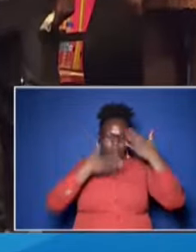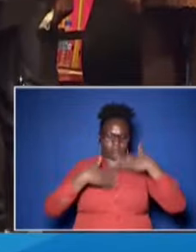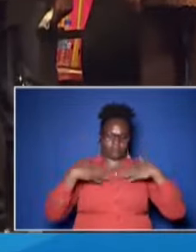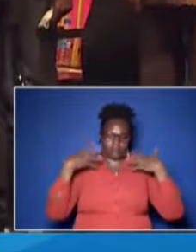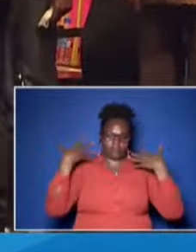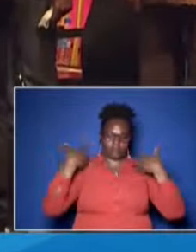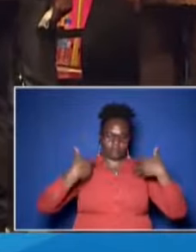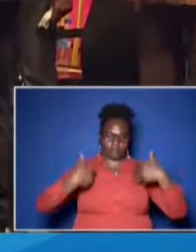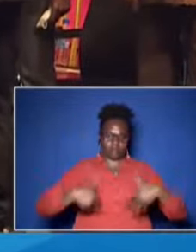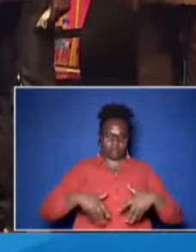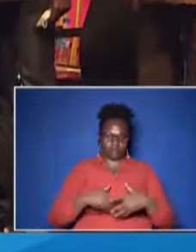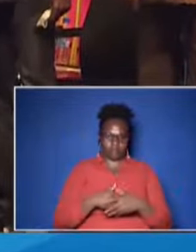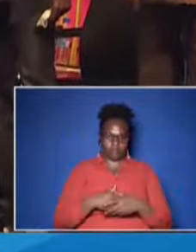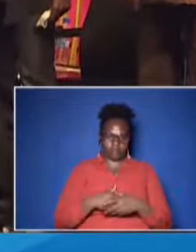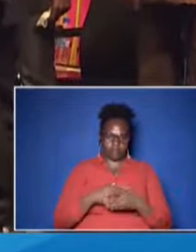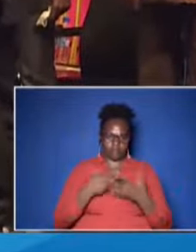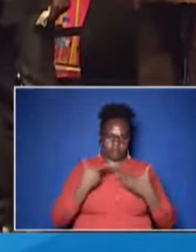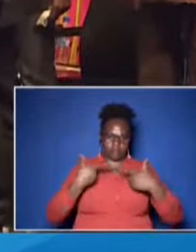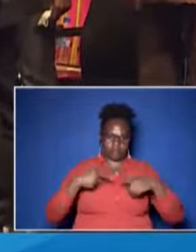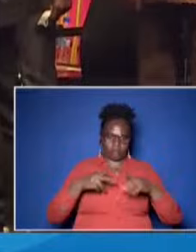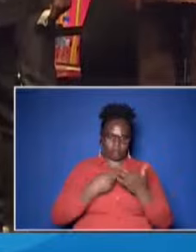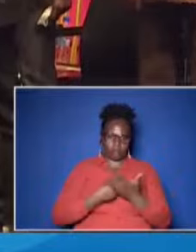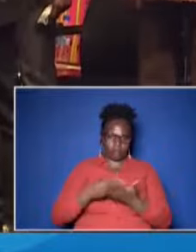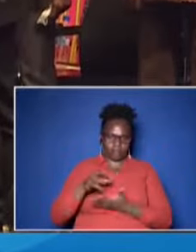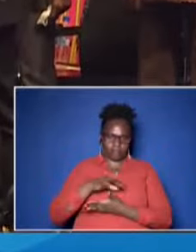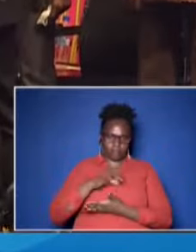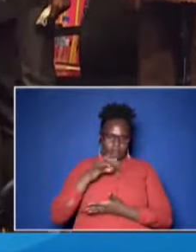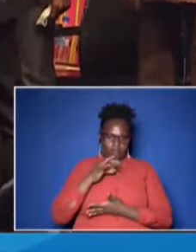God that's the Holy Spirit